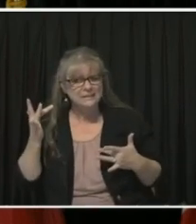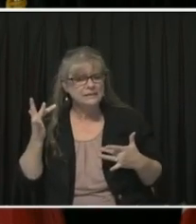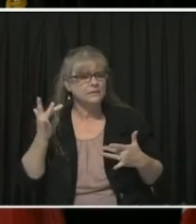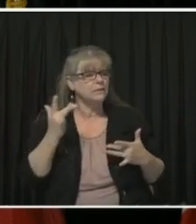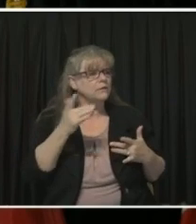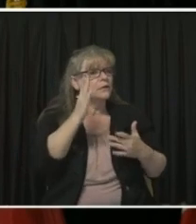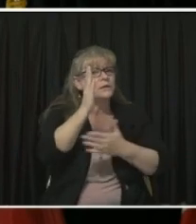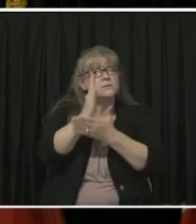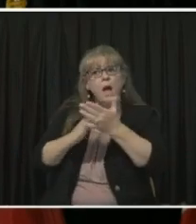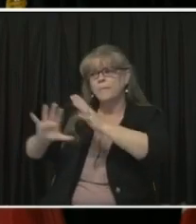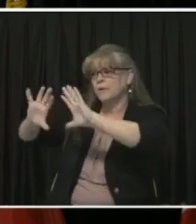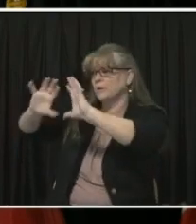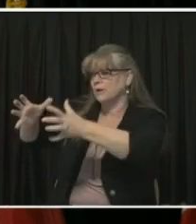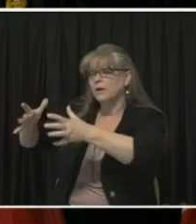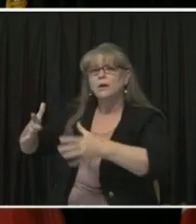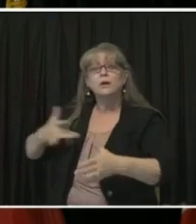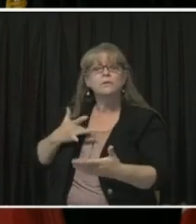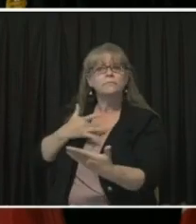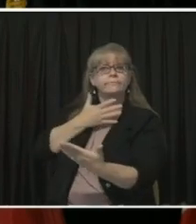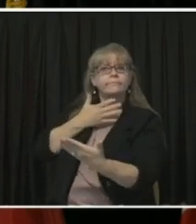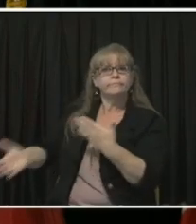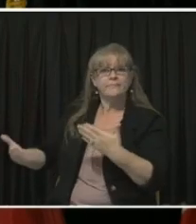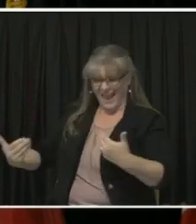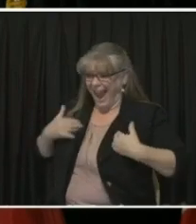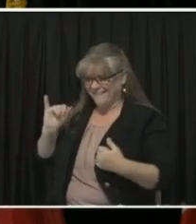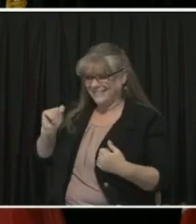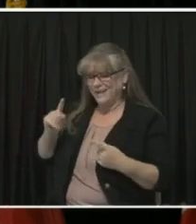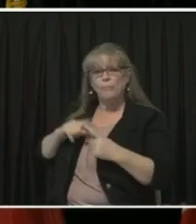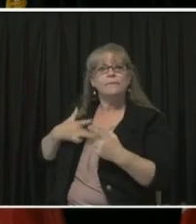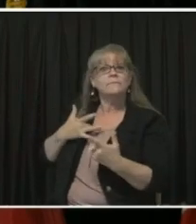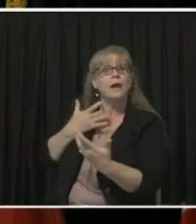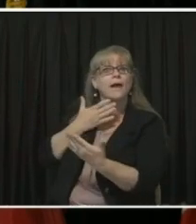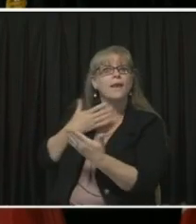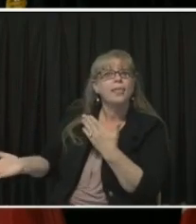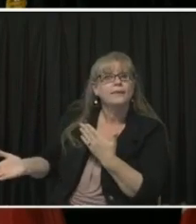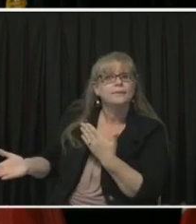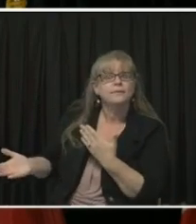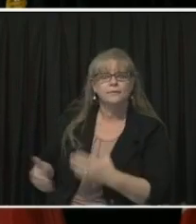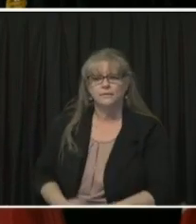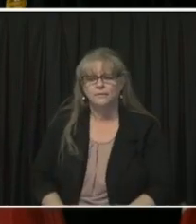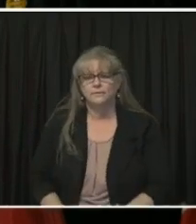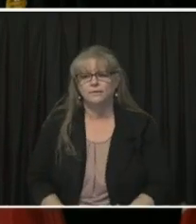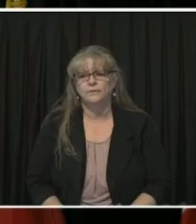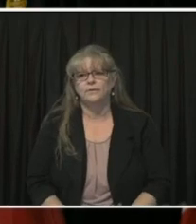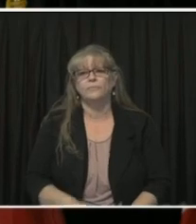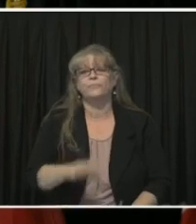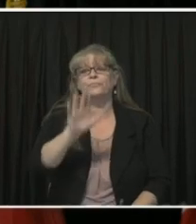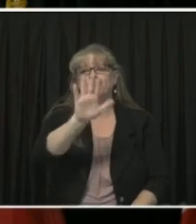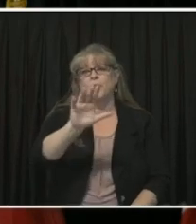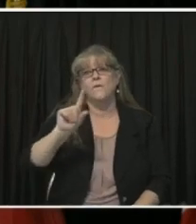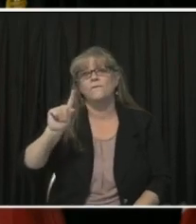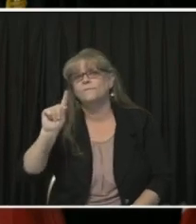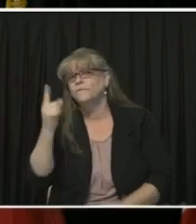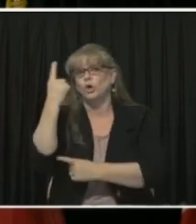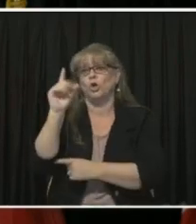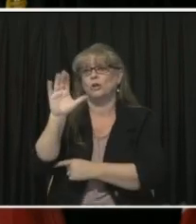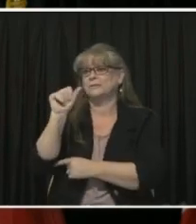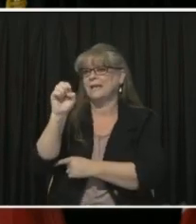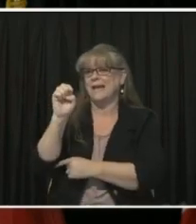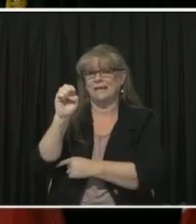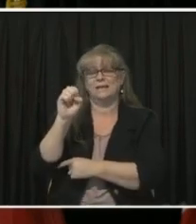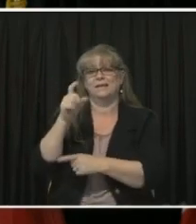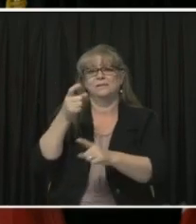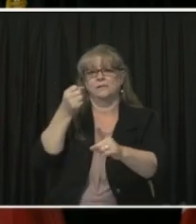case in Colorado was in January or in February, but it's very likely that the first diagnosed case, then confirmed case in